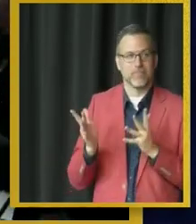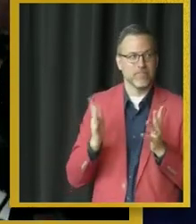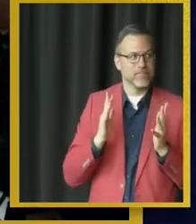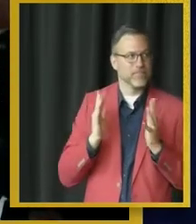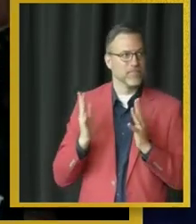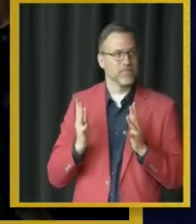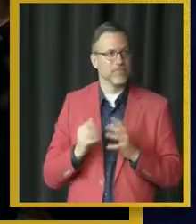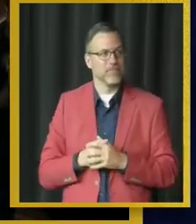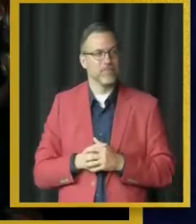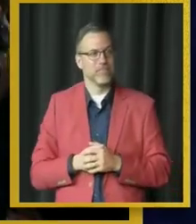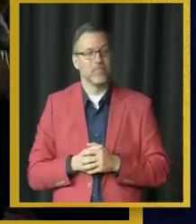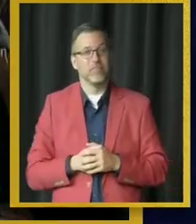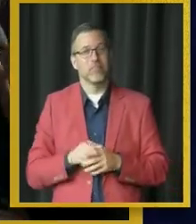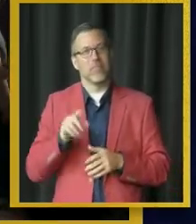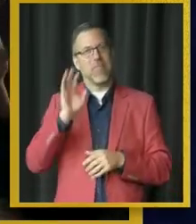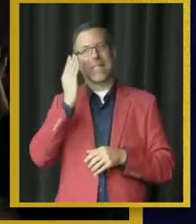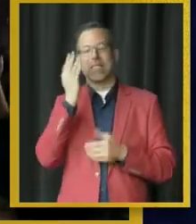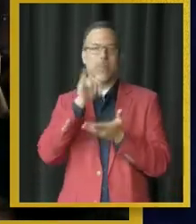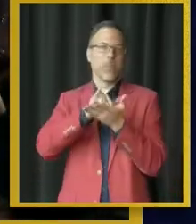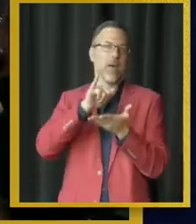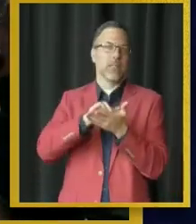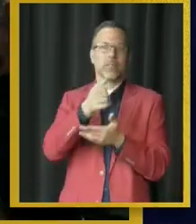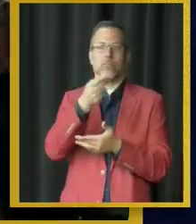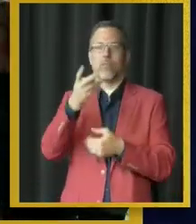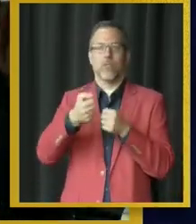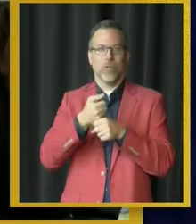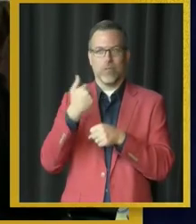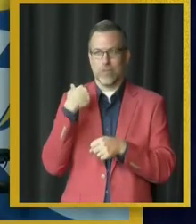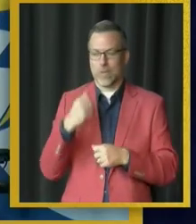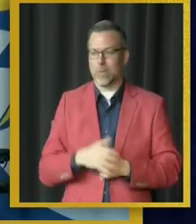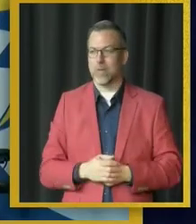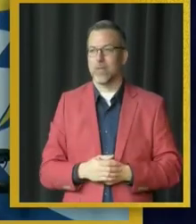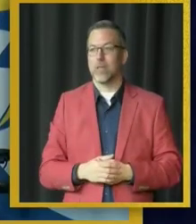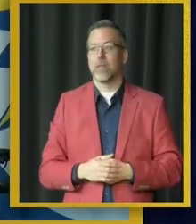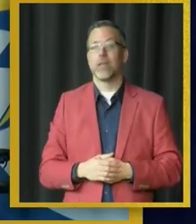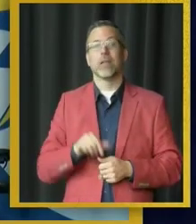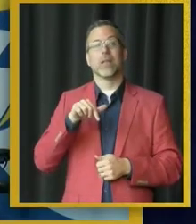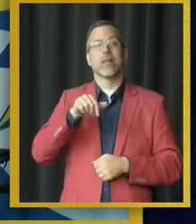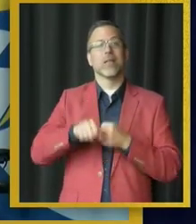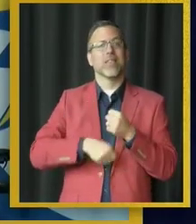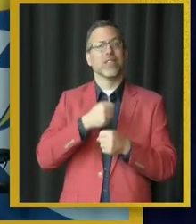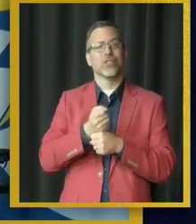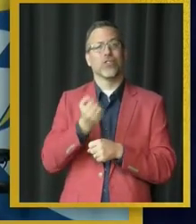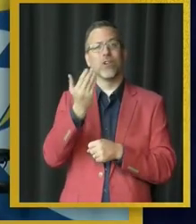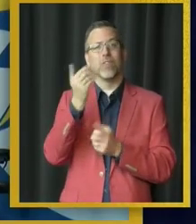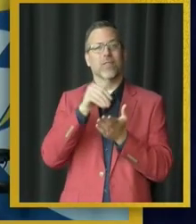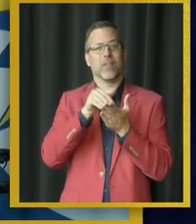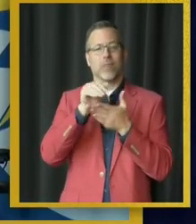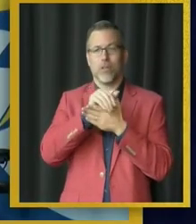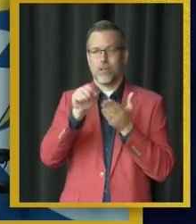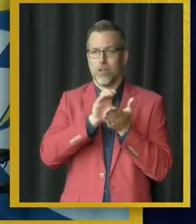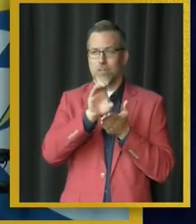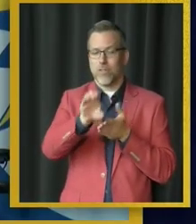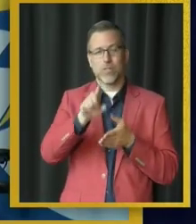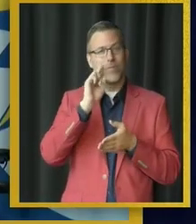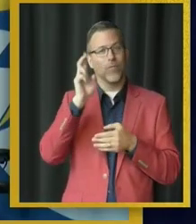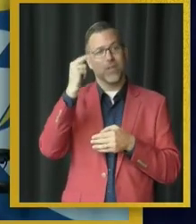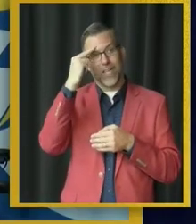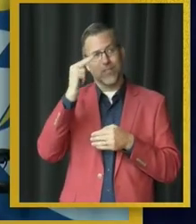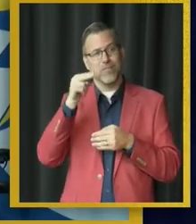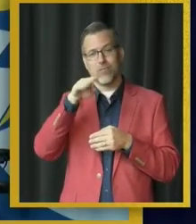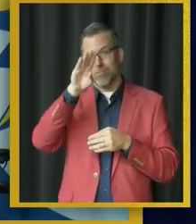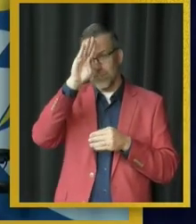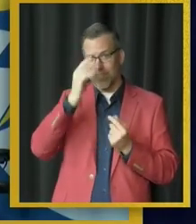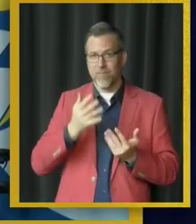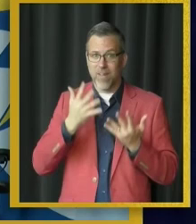Wasn't possible a few years ago. And in fact, this year's $15 million investment for Nashville Fire will mean the